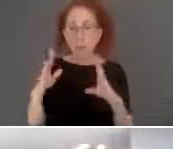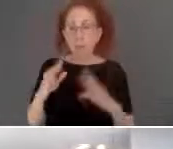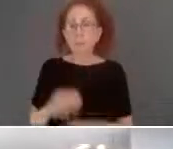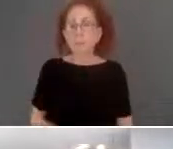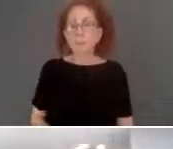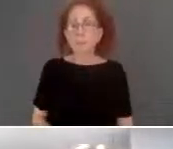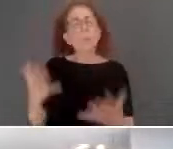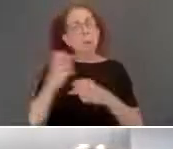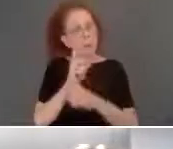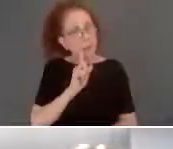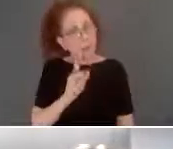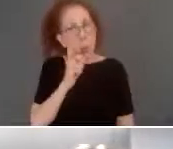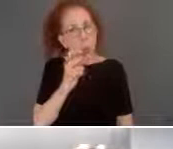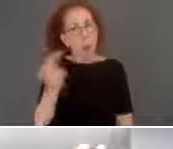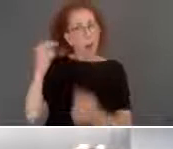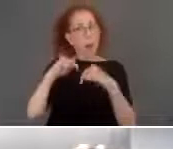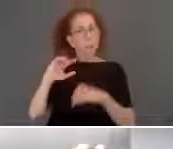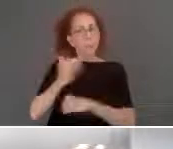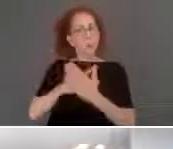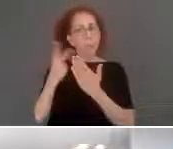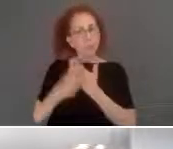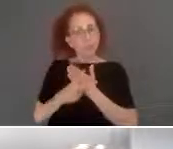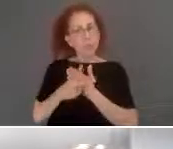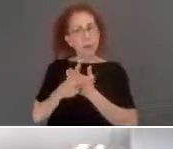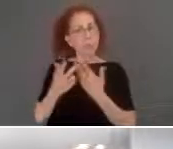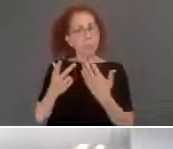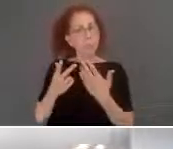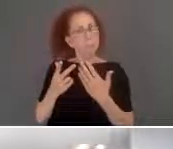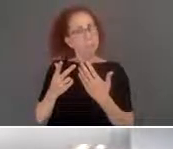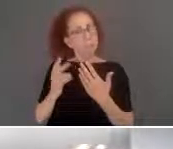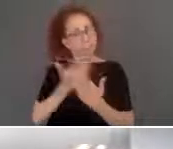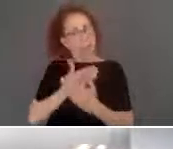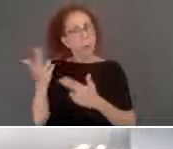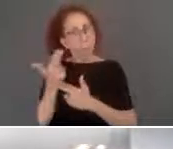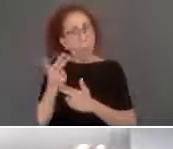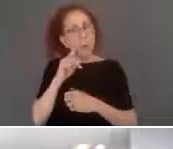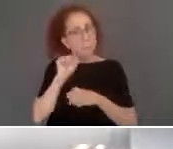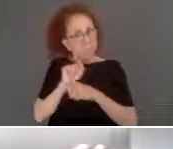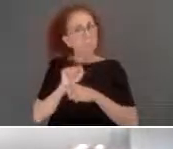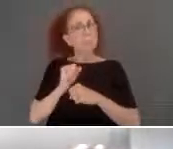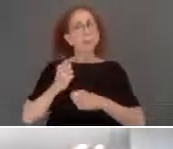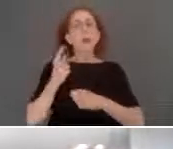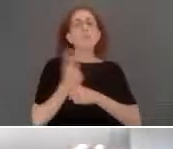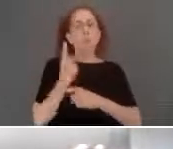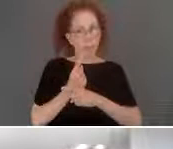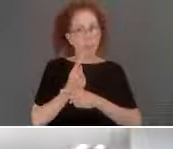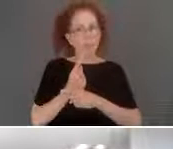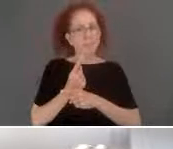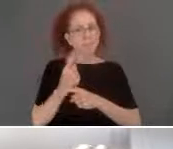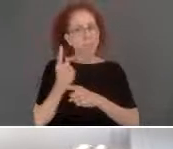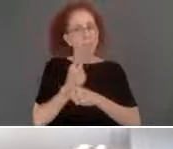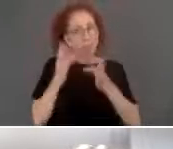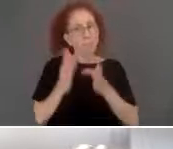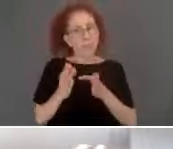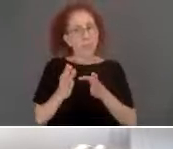make sure that those who come to our Bounce Back Philly hotel are most appropriate guests to be there. So